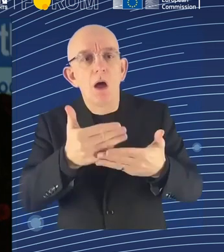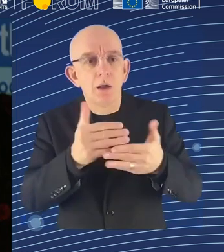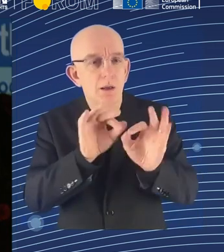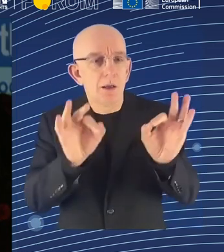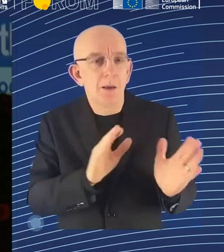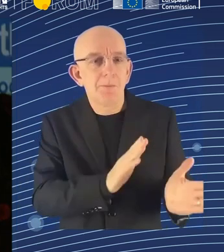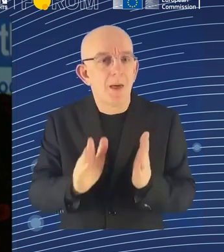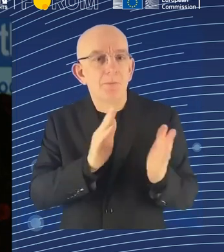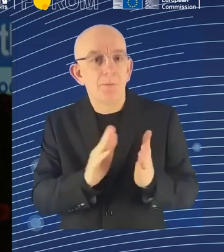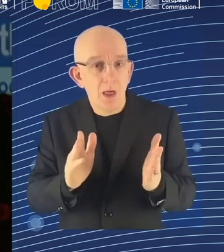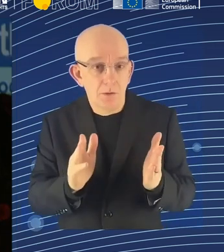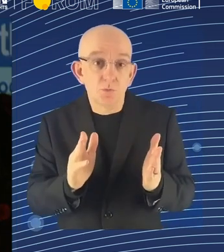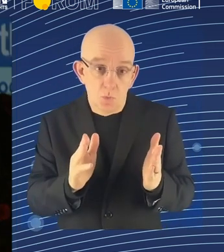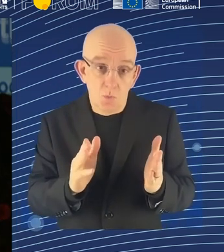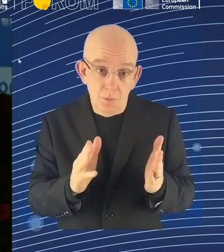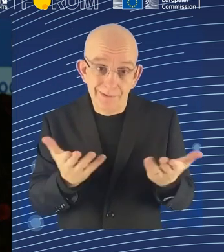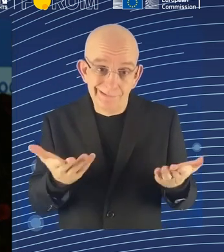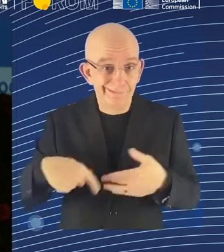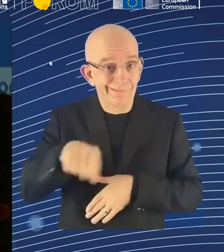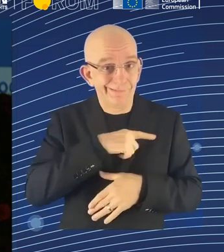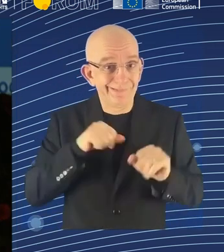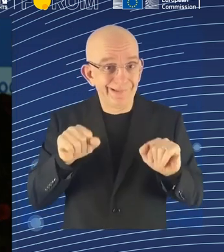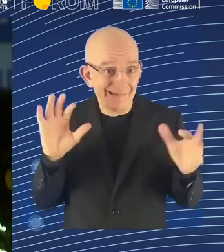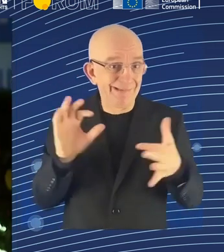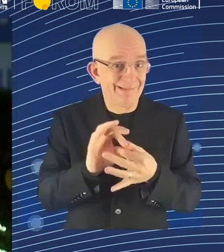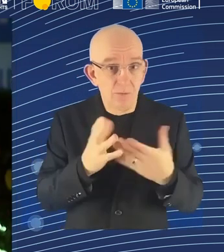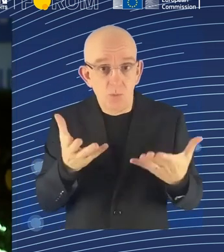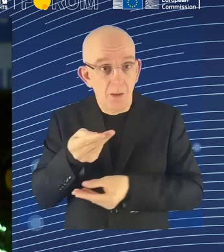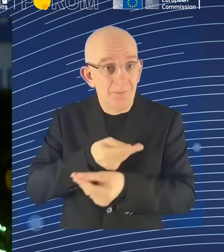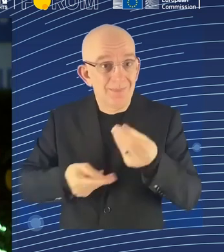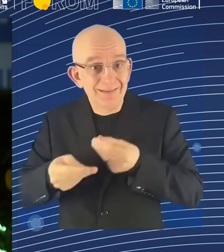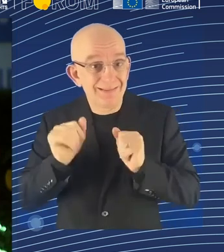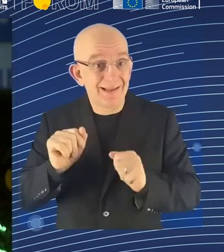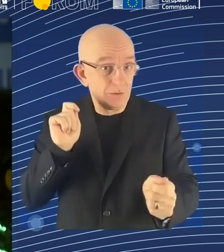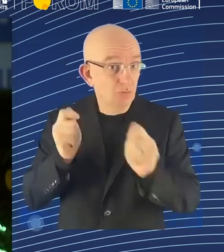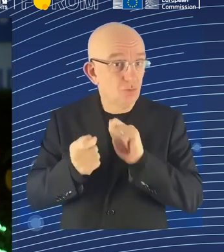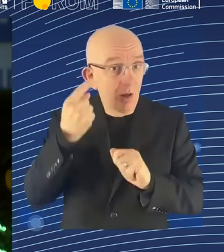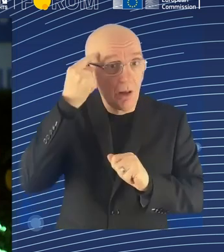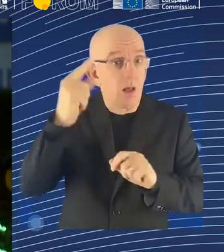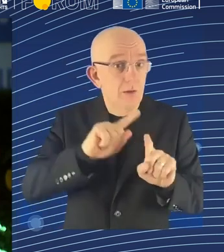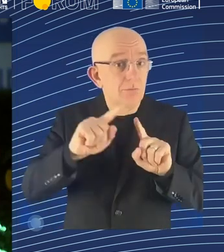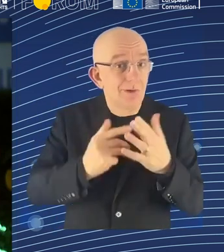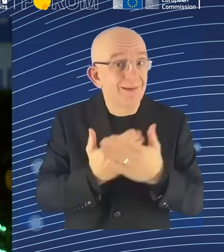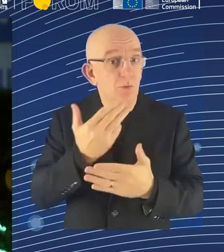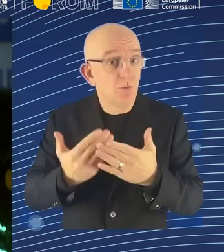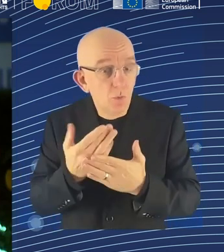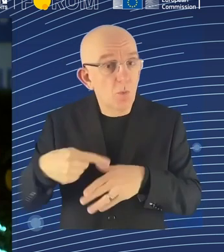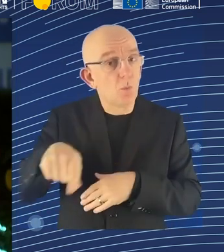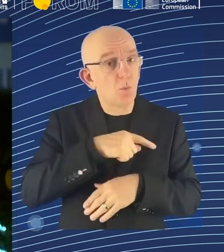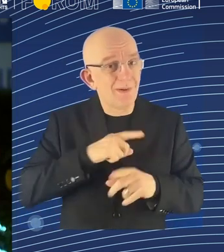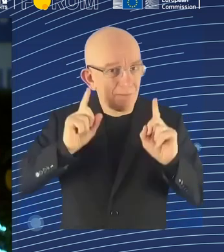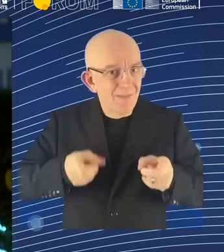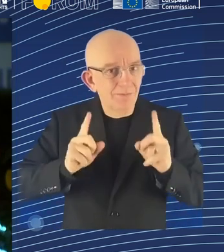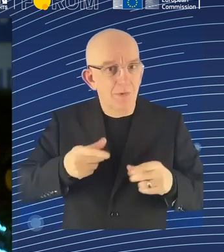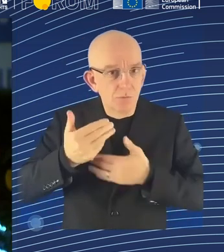company director, I always said to my colleagues, we are not here to tell the states in which we operate what to do. We're here to understand